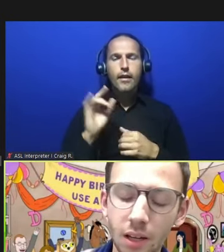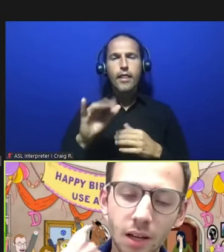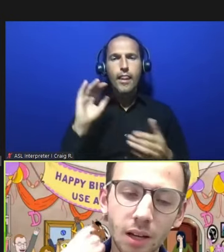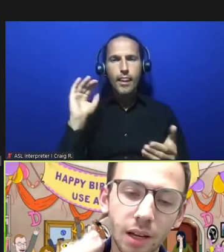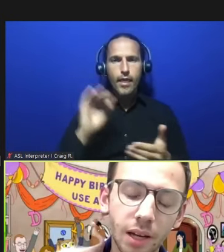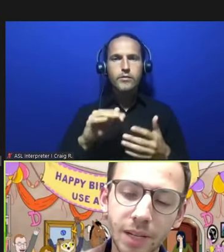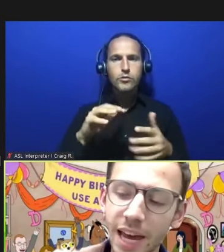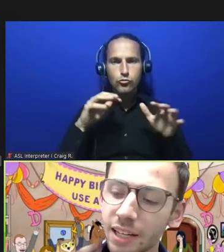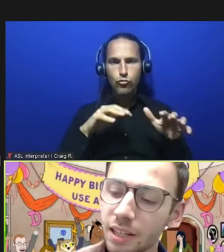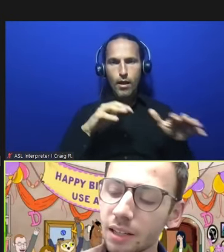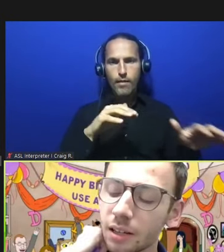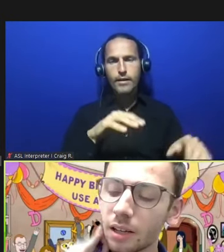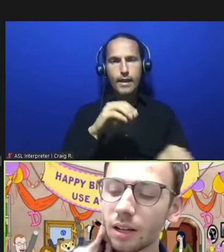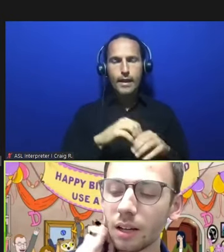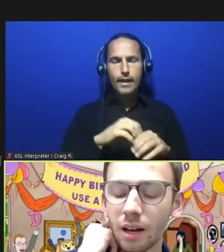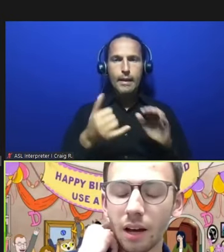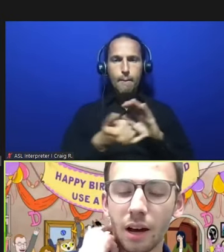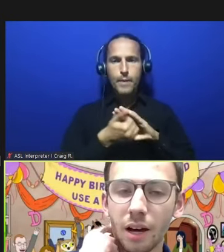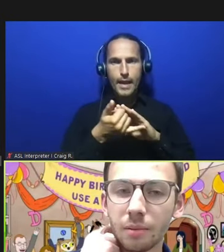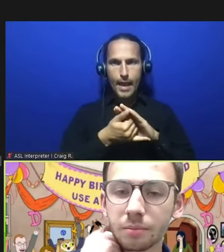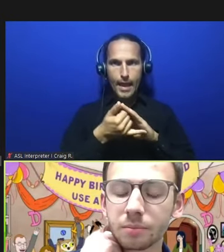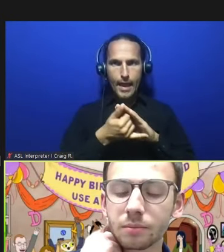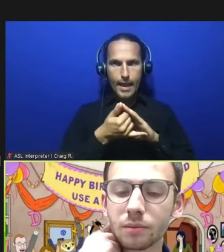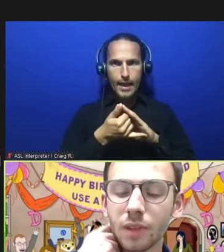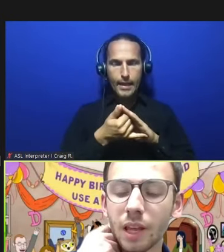traffic in Manhattan.